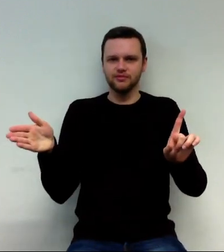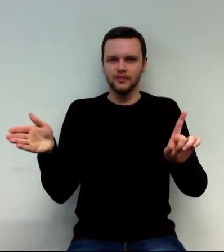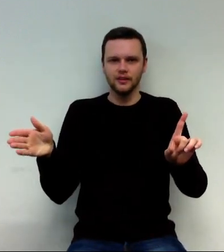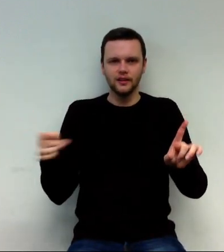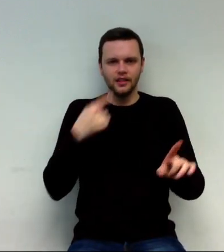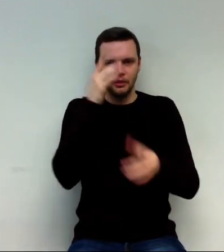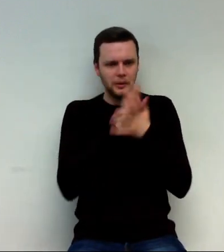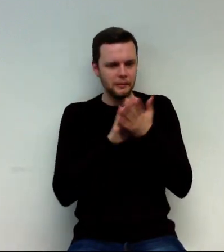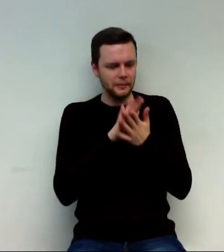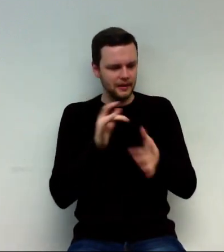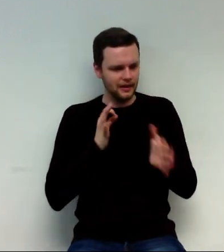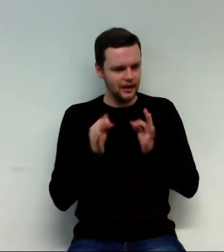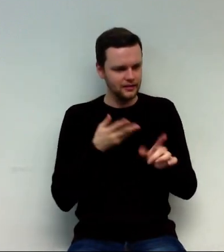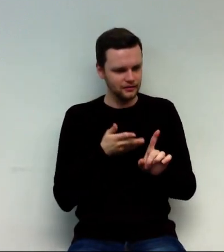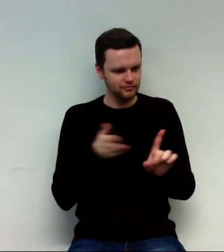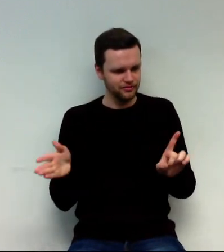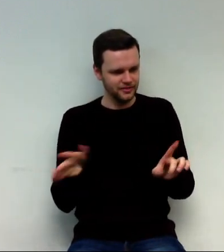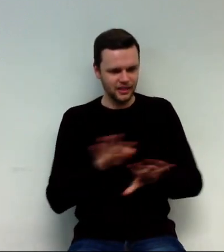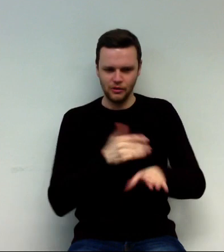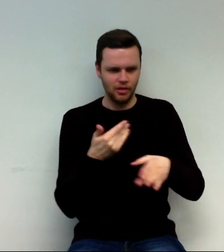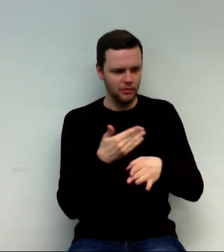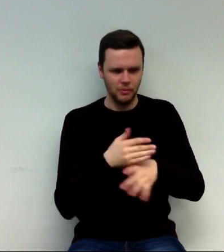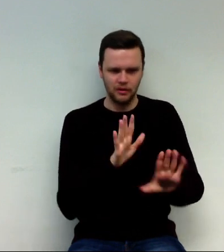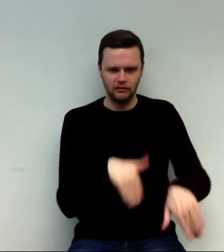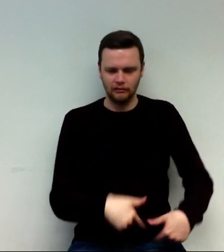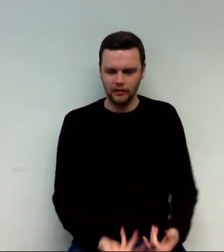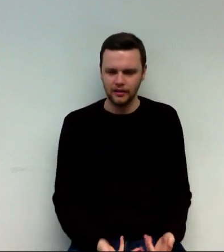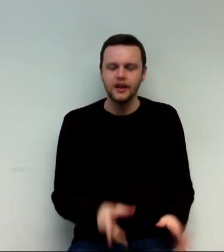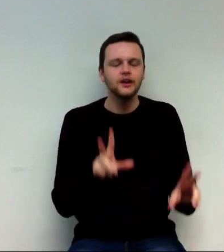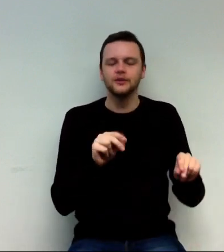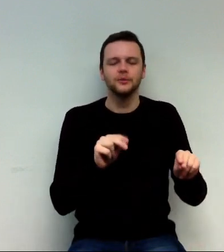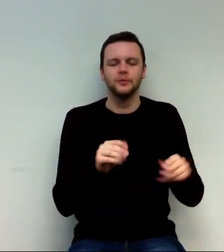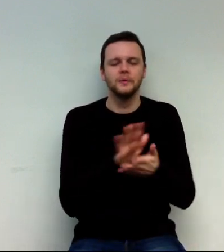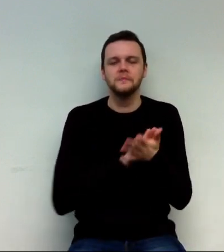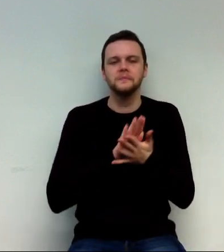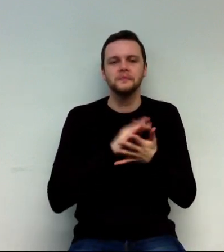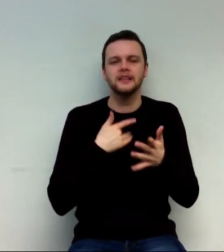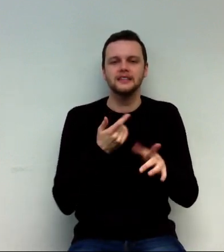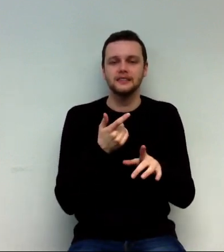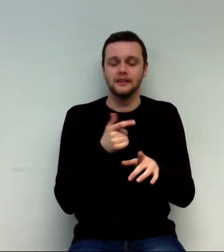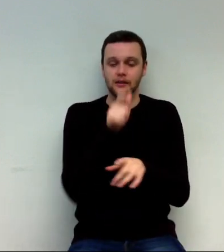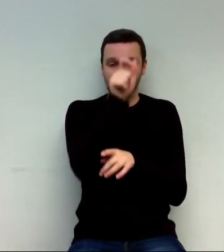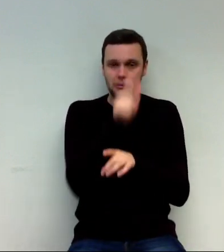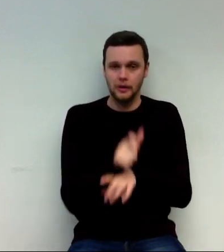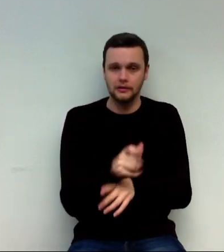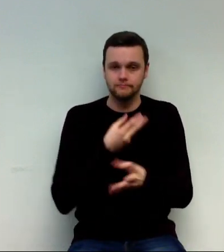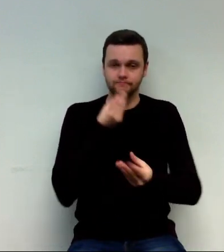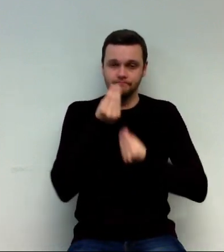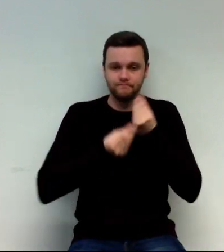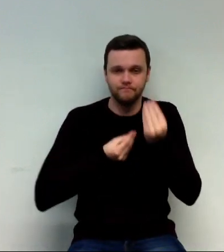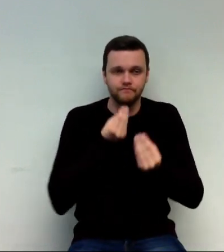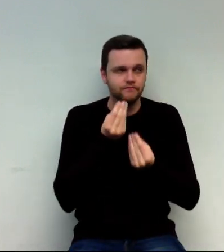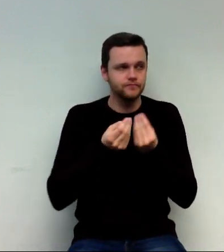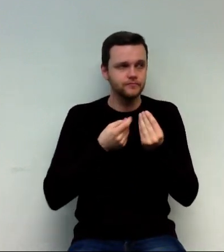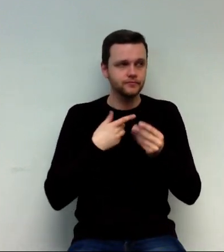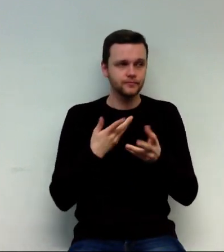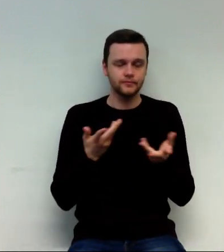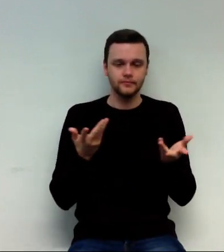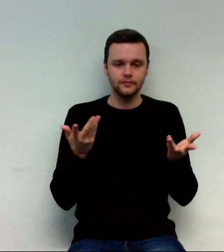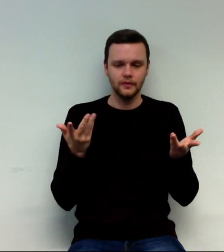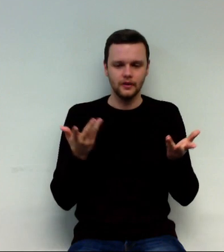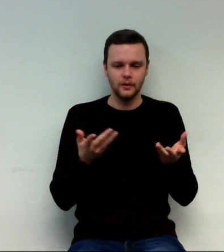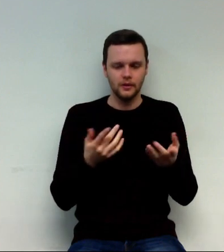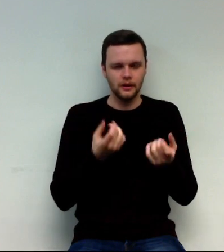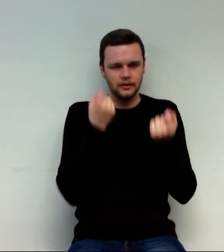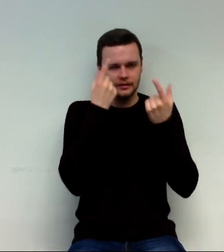this that actor way. is not producing their best work. This audio describer, you'd also were given insight to their